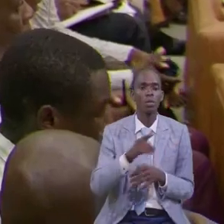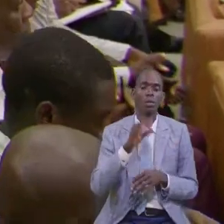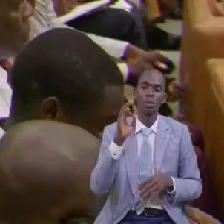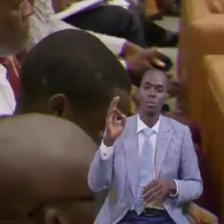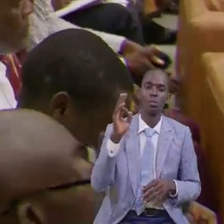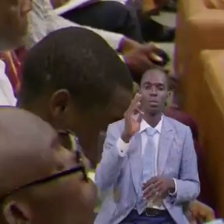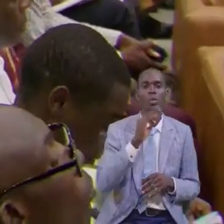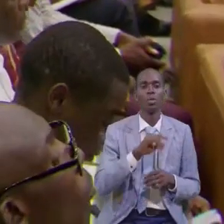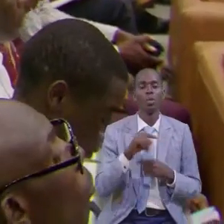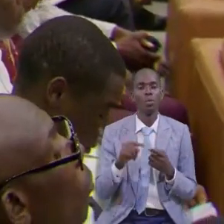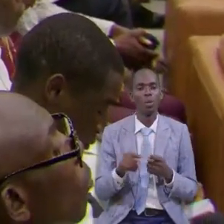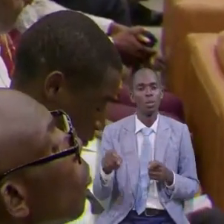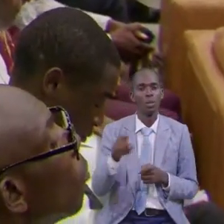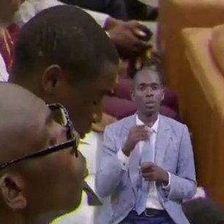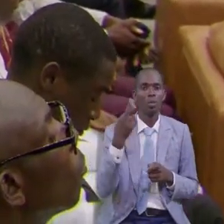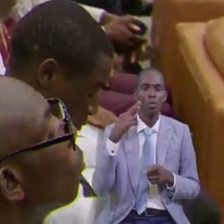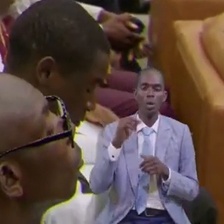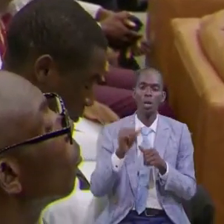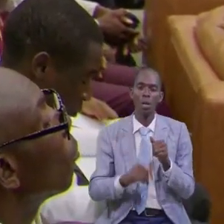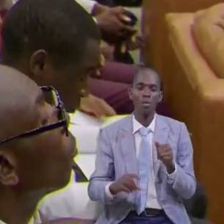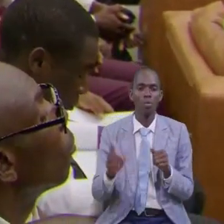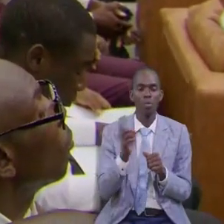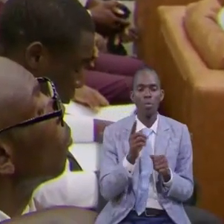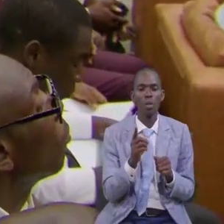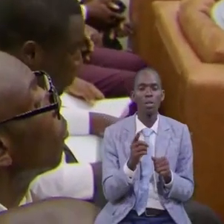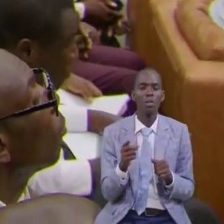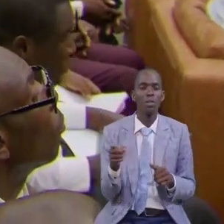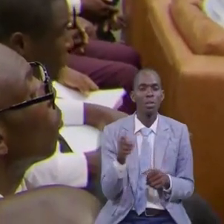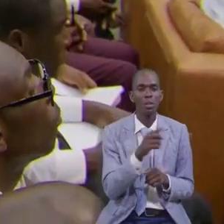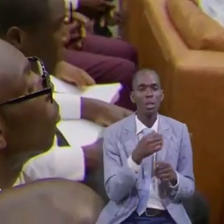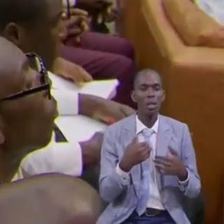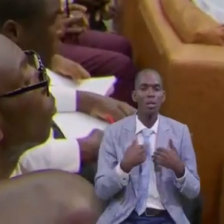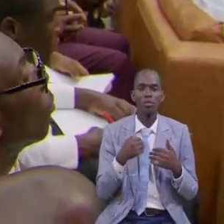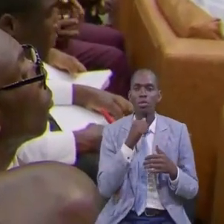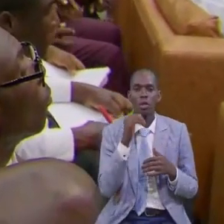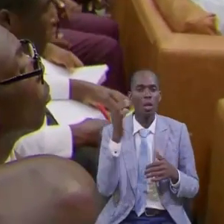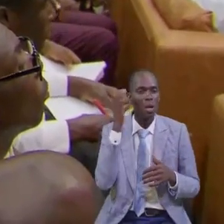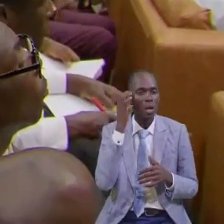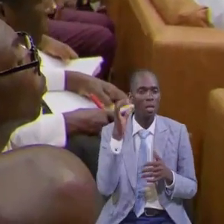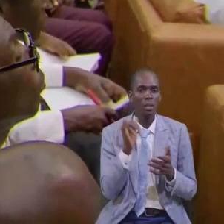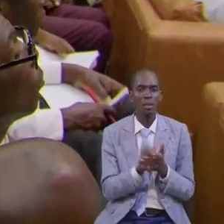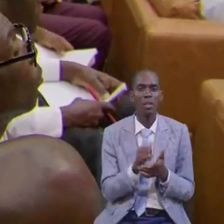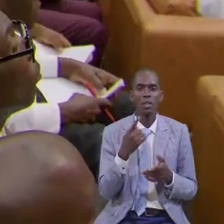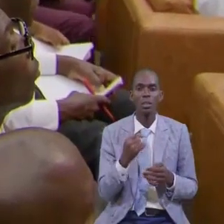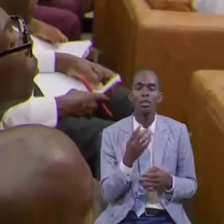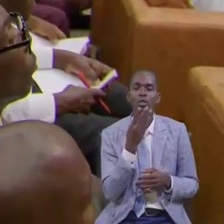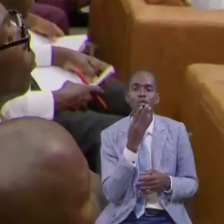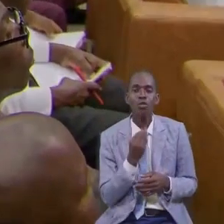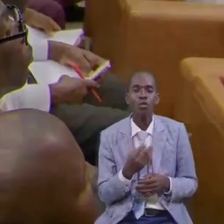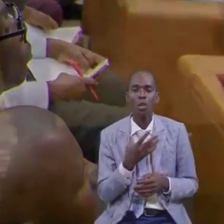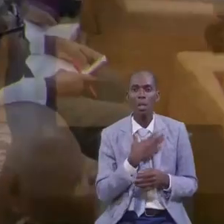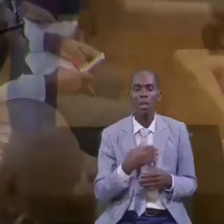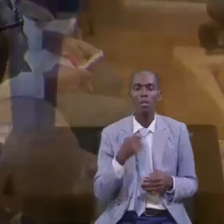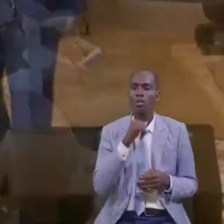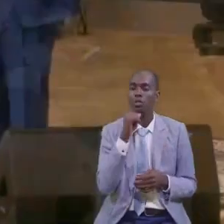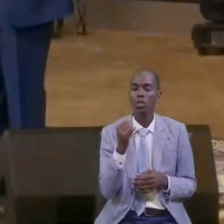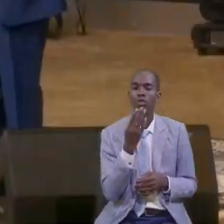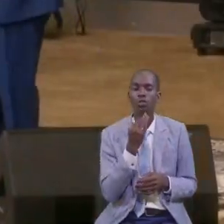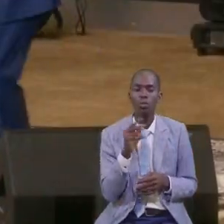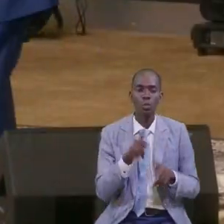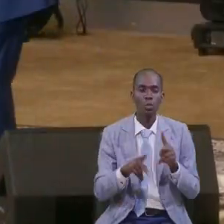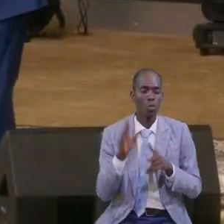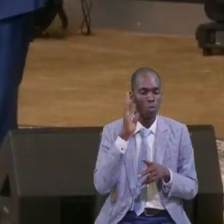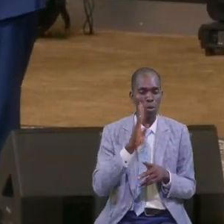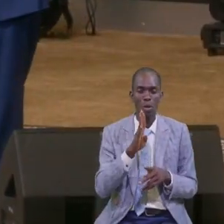When they were scattered abroad, they had not heard that the Jews and the Gentiles would be one, will